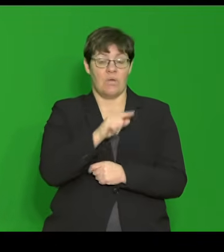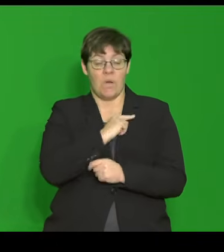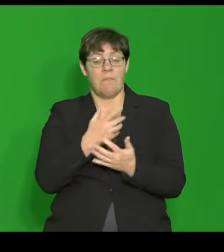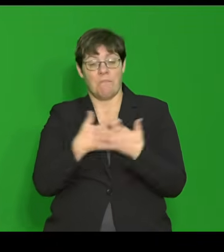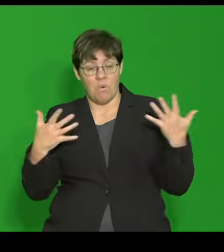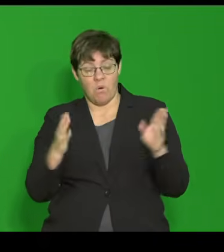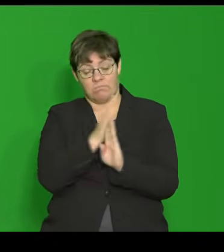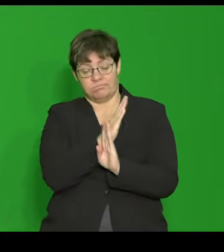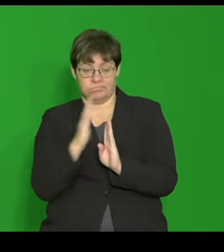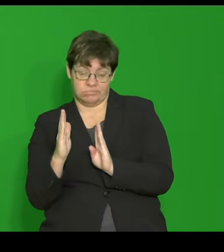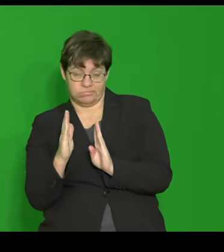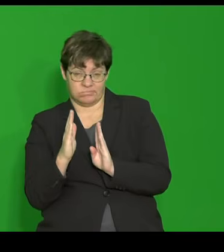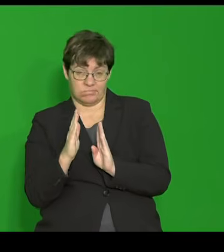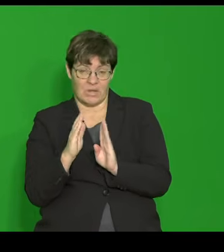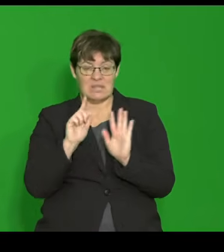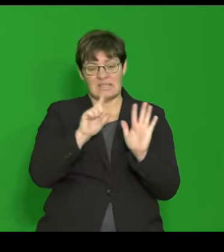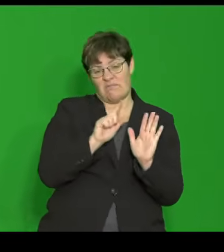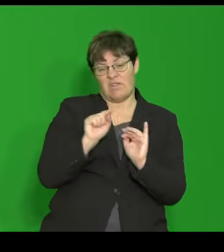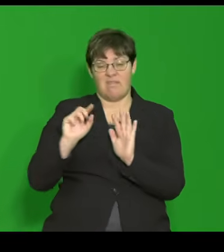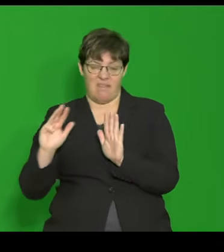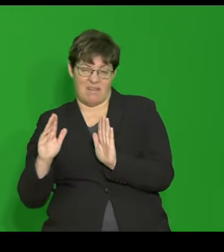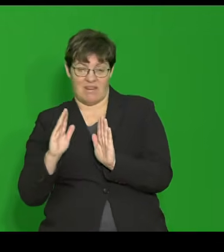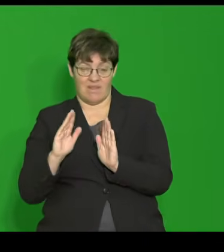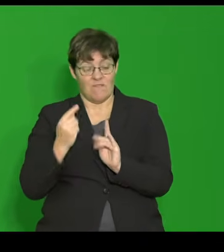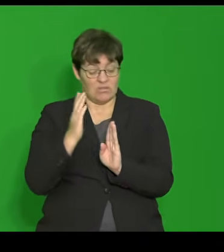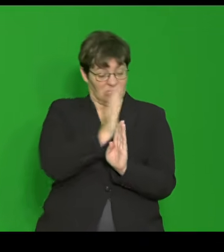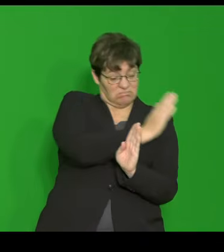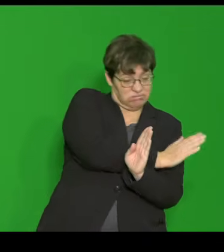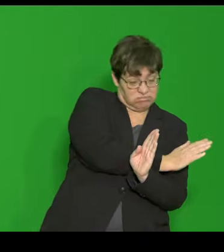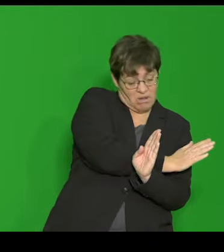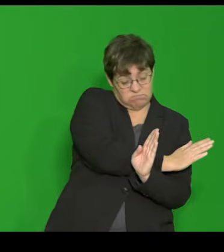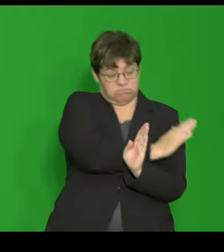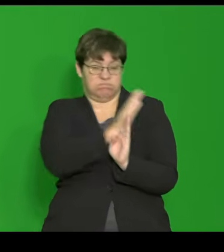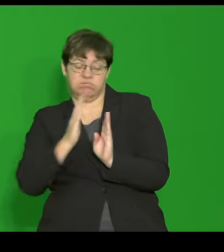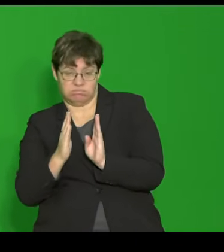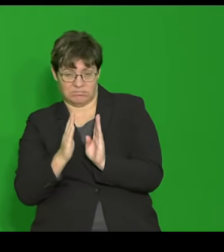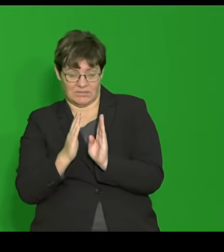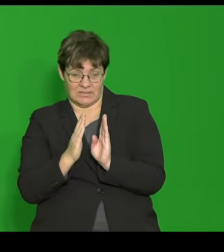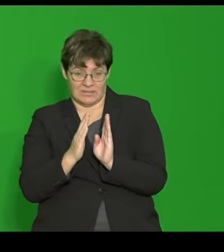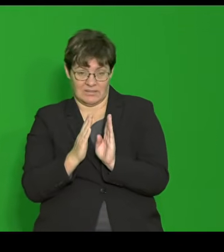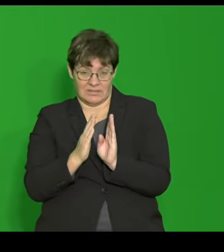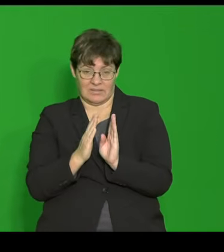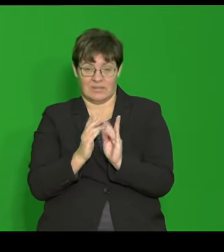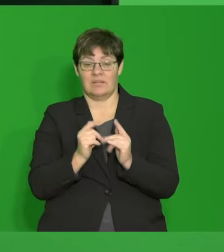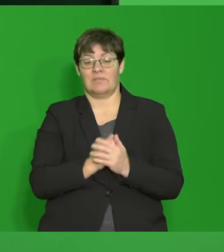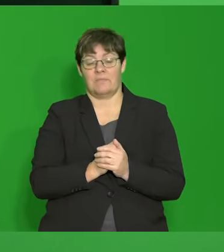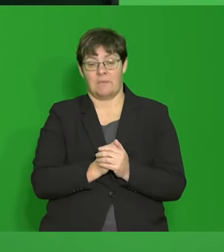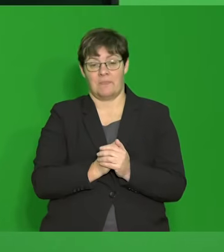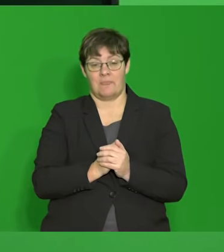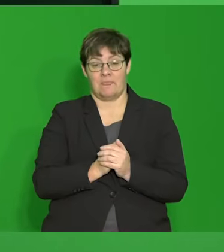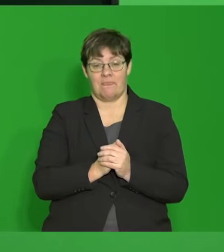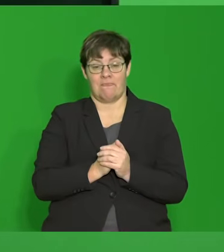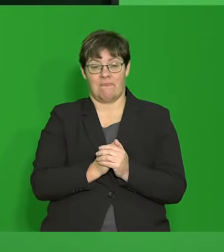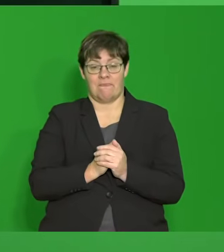that becomes alkaline. So it's between 7 to 9. It means that there's a radical change from being acidic in the stomach to